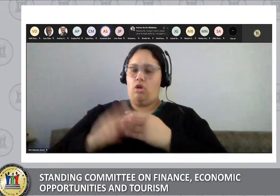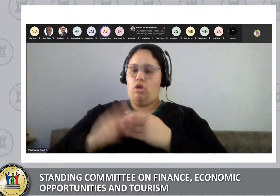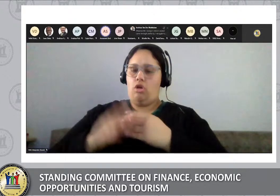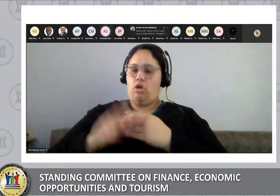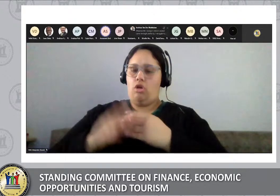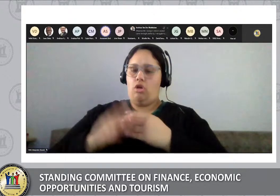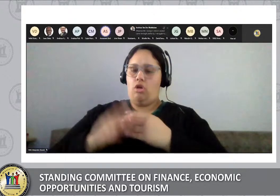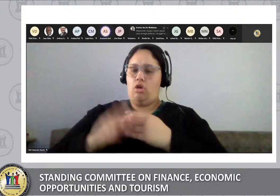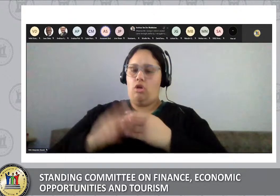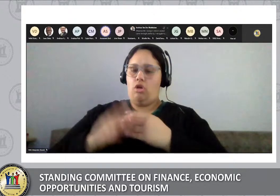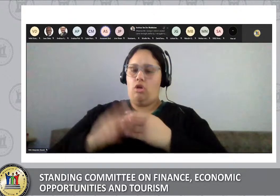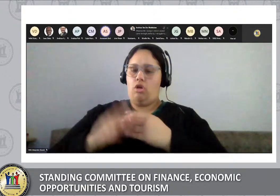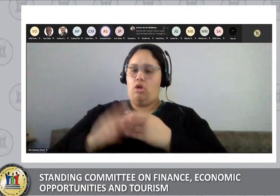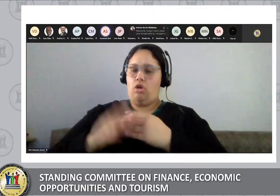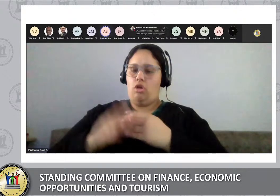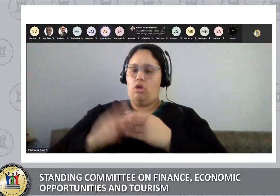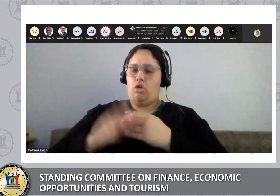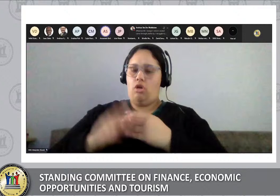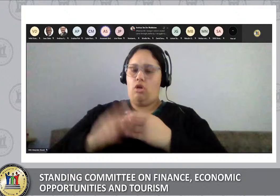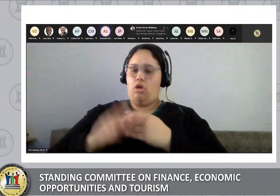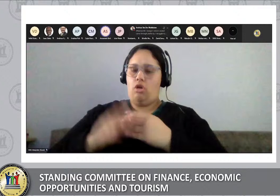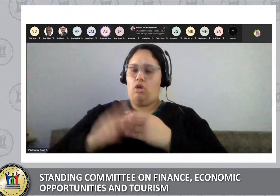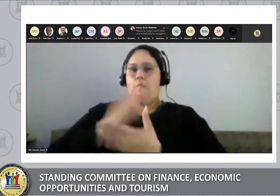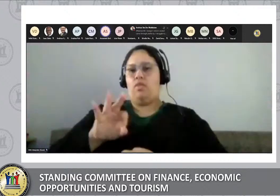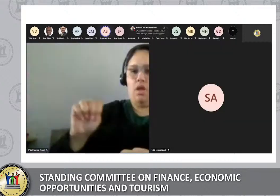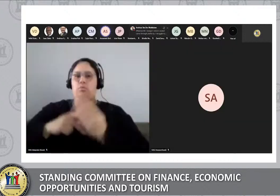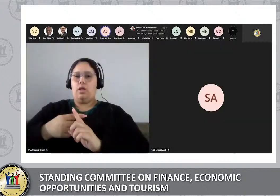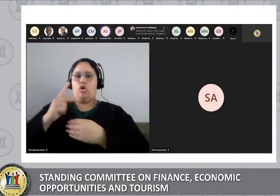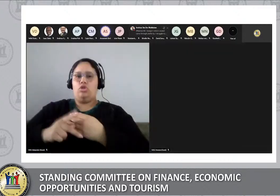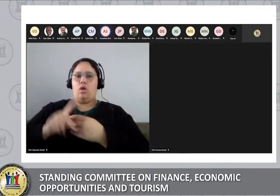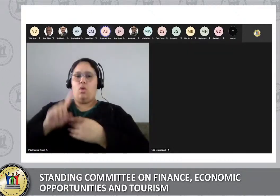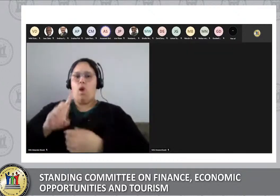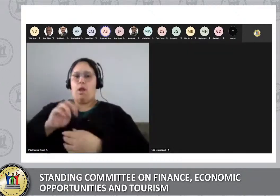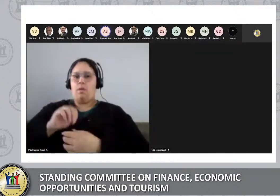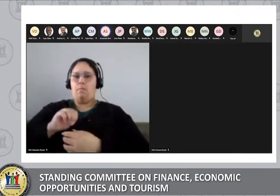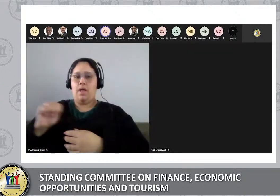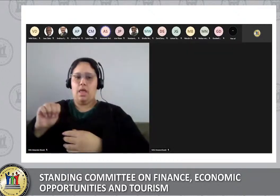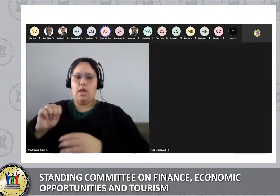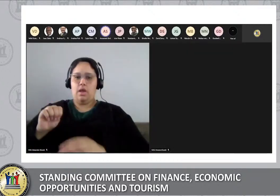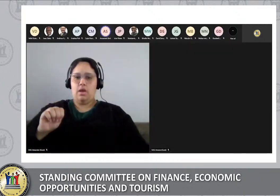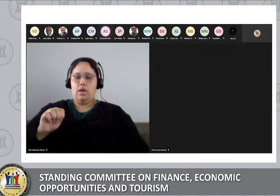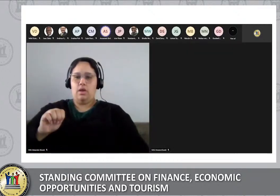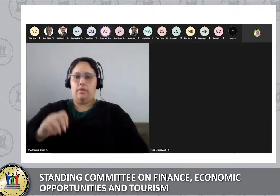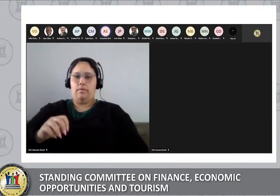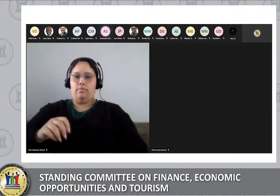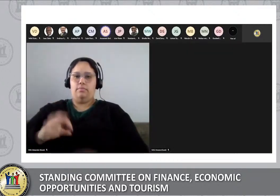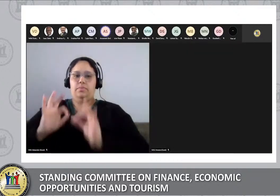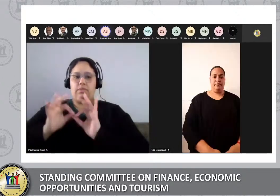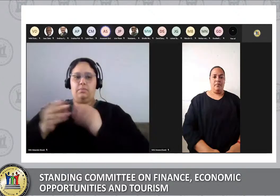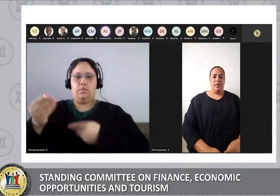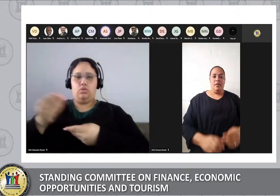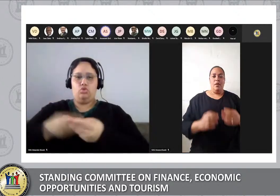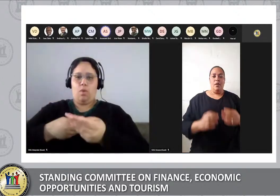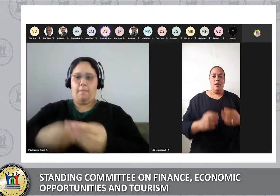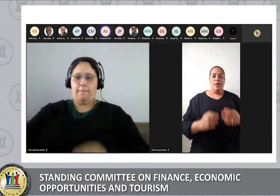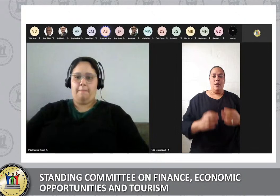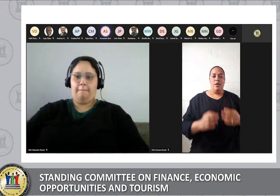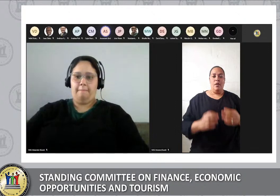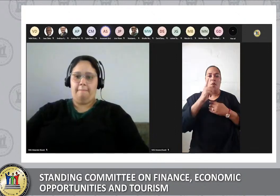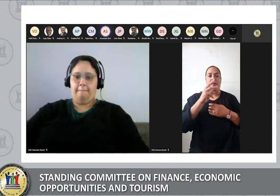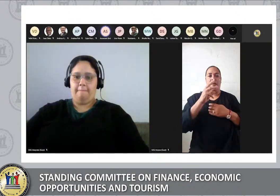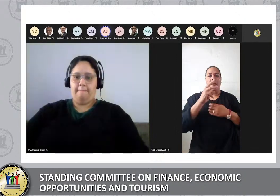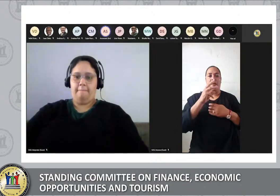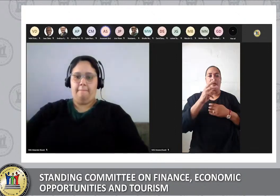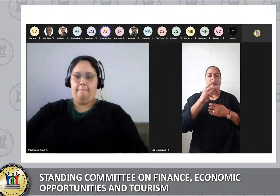And the DMIS project, about 1 million. And then on the Oracle,